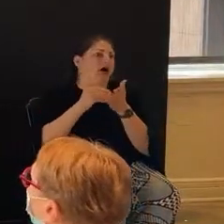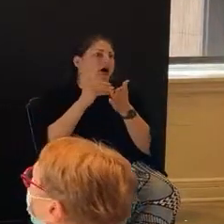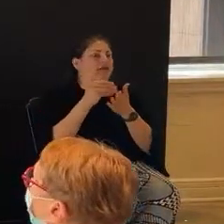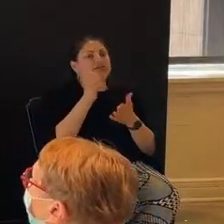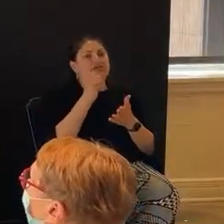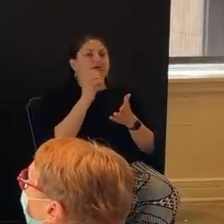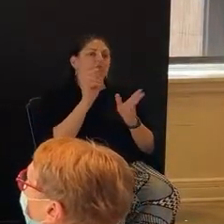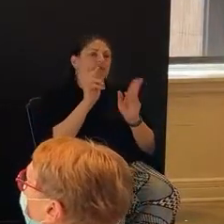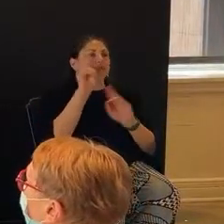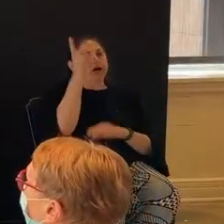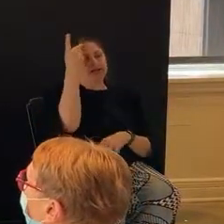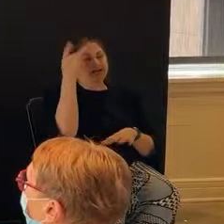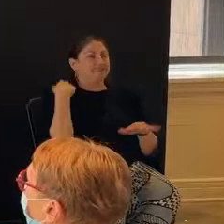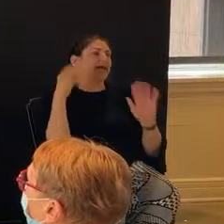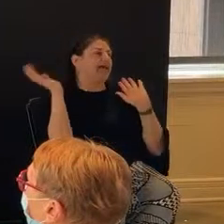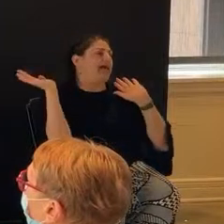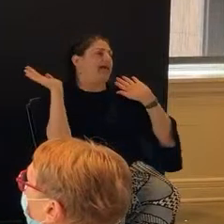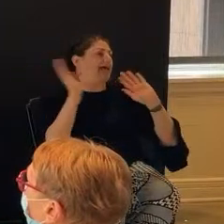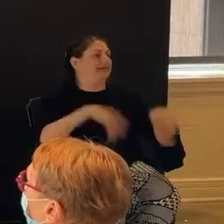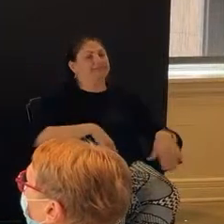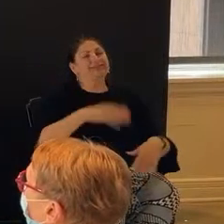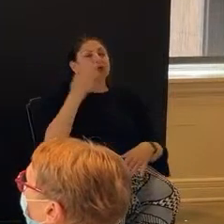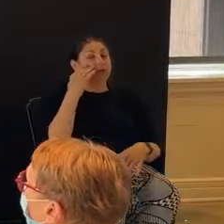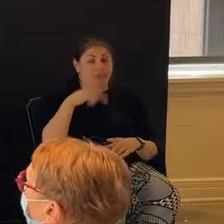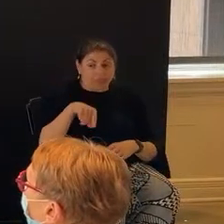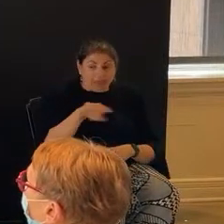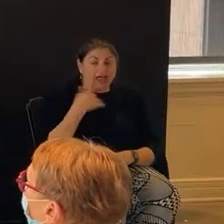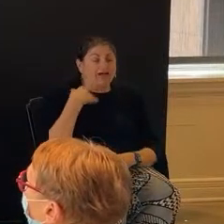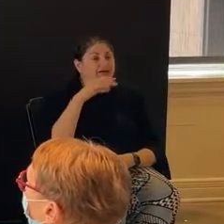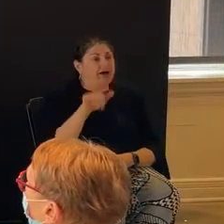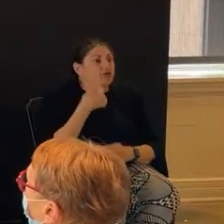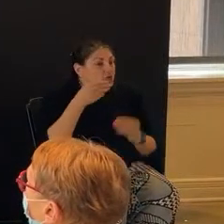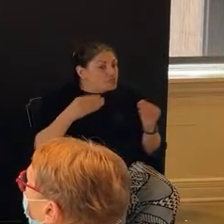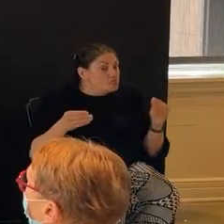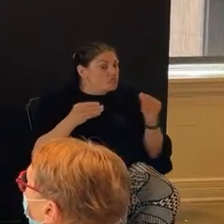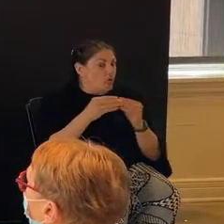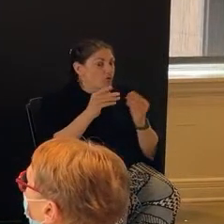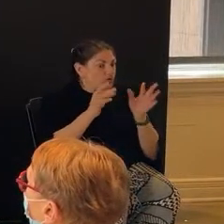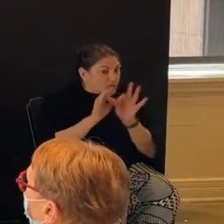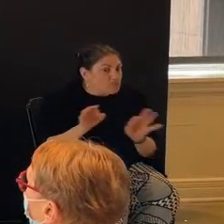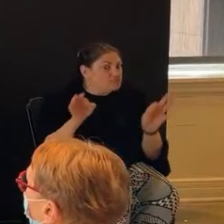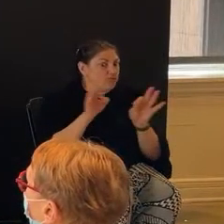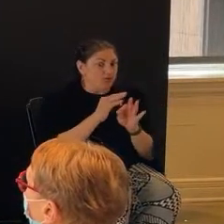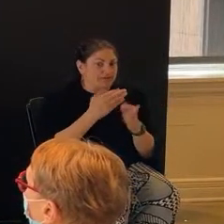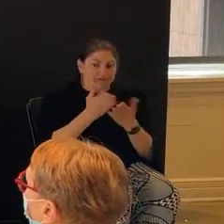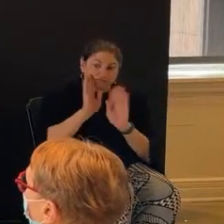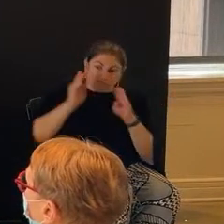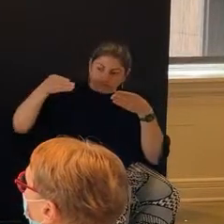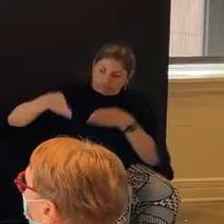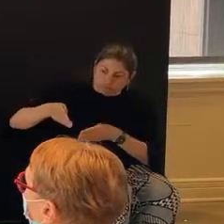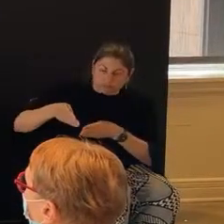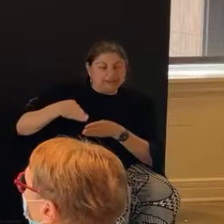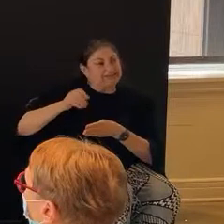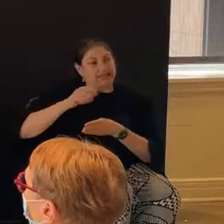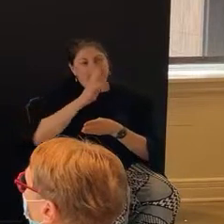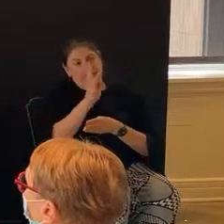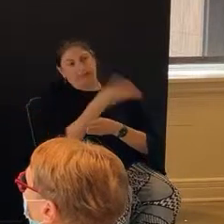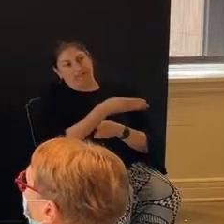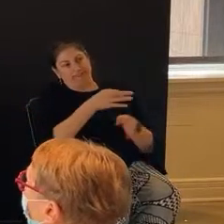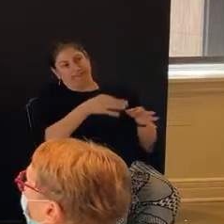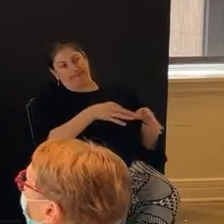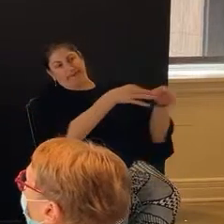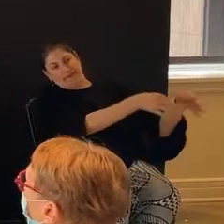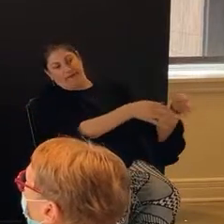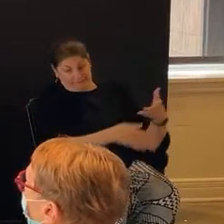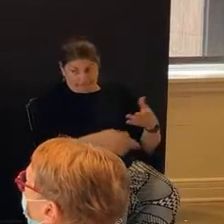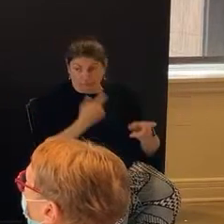For politicians, you know, they've got more pressing things in front of them, so this is something that's easy to put off. So